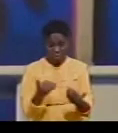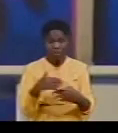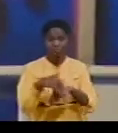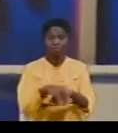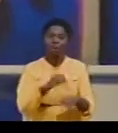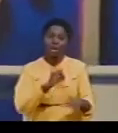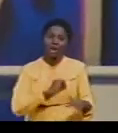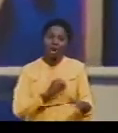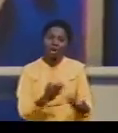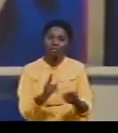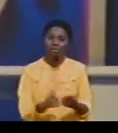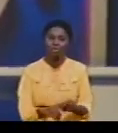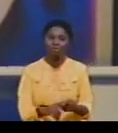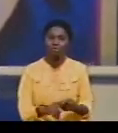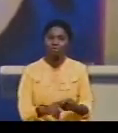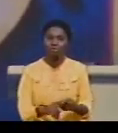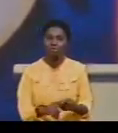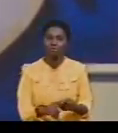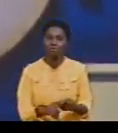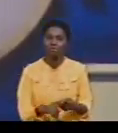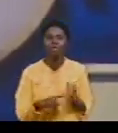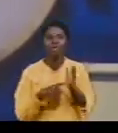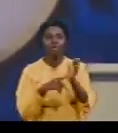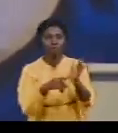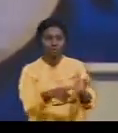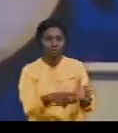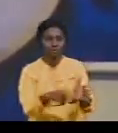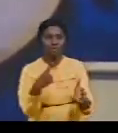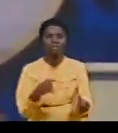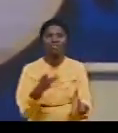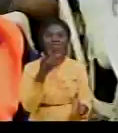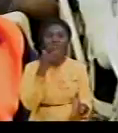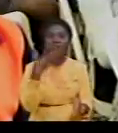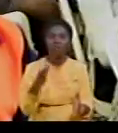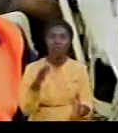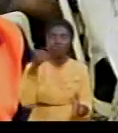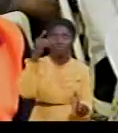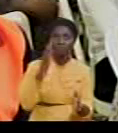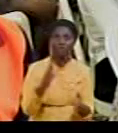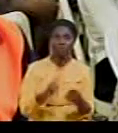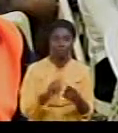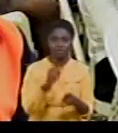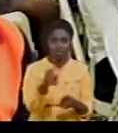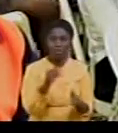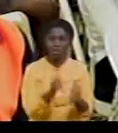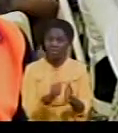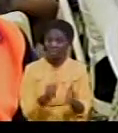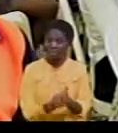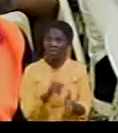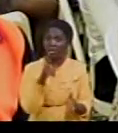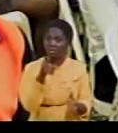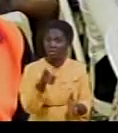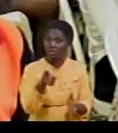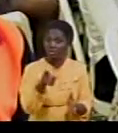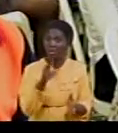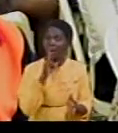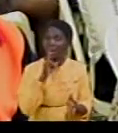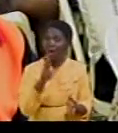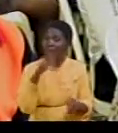to extend the favor of God unto you, that you have been in the